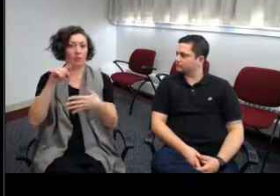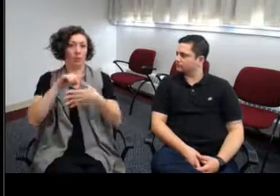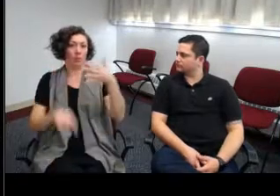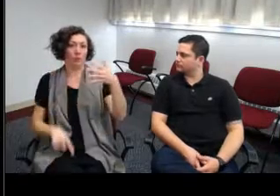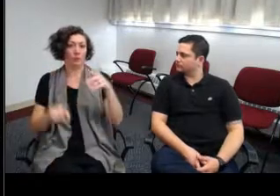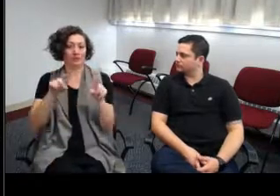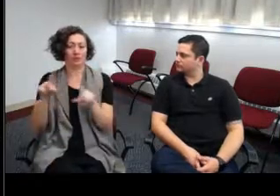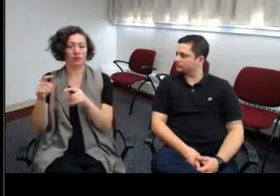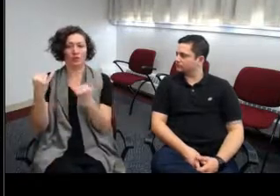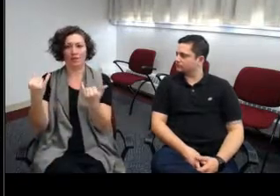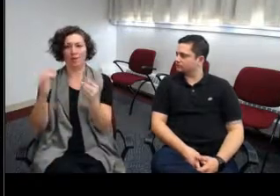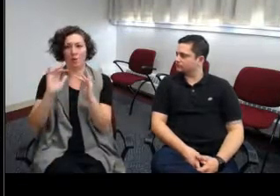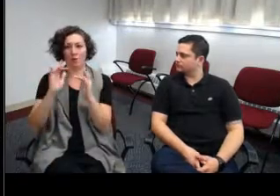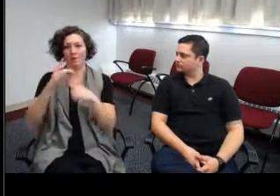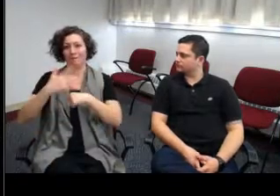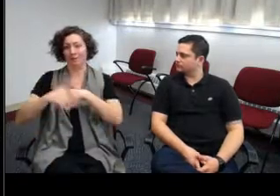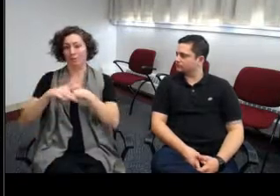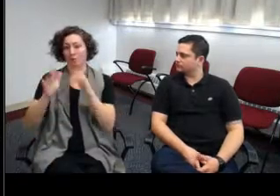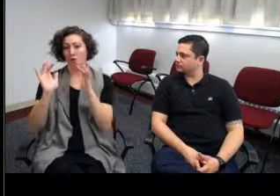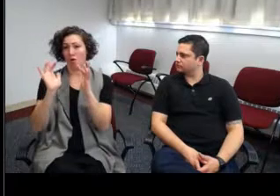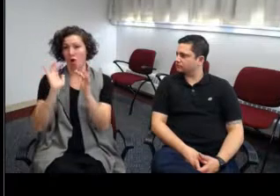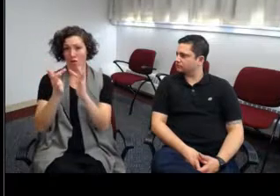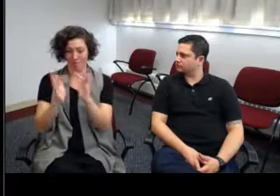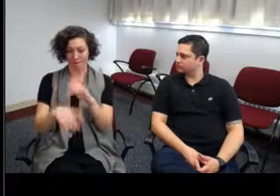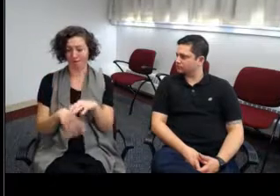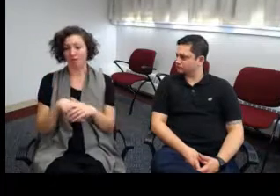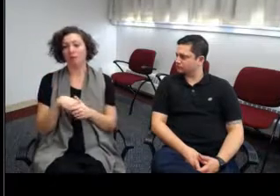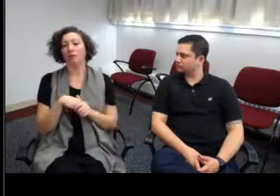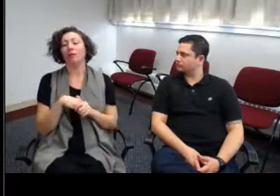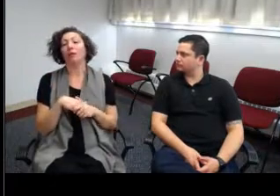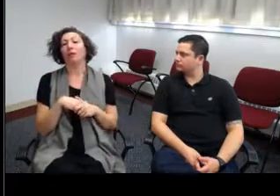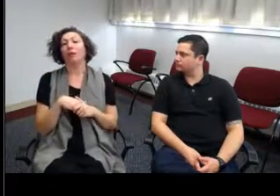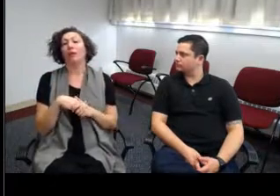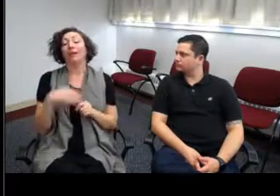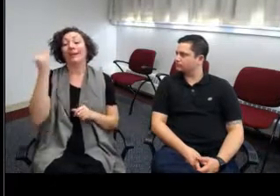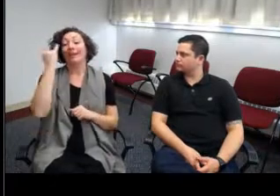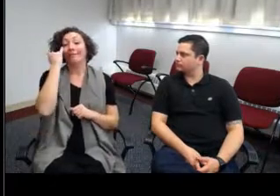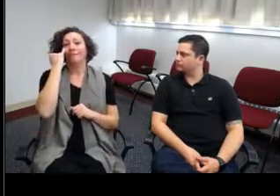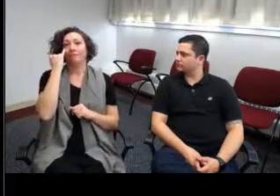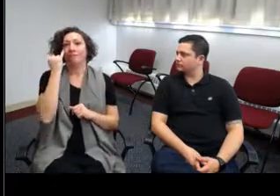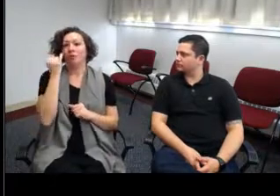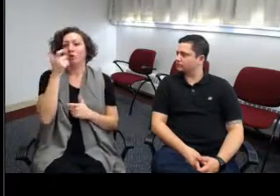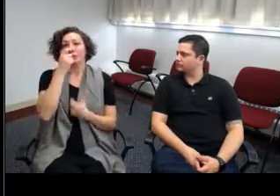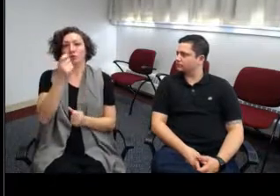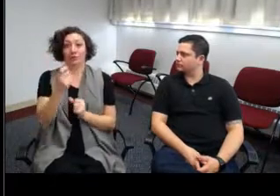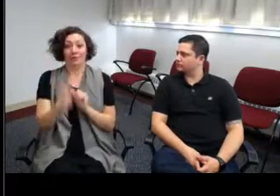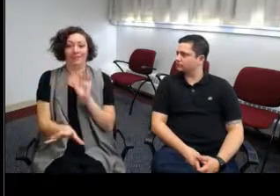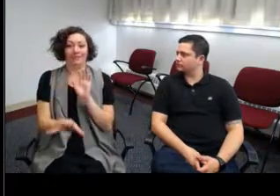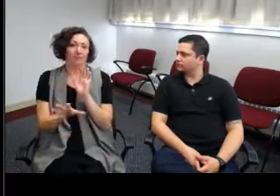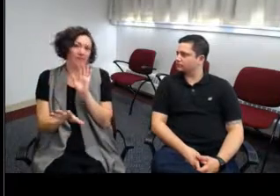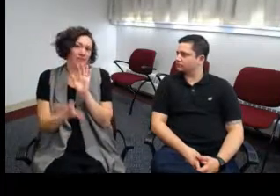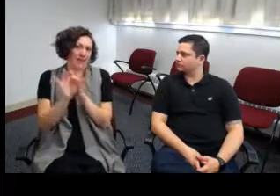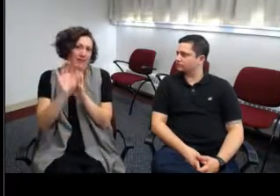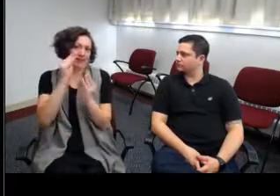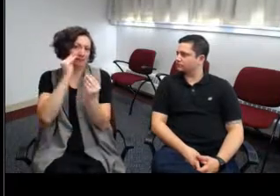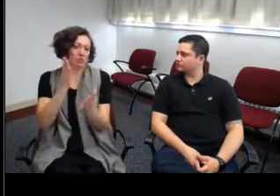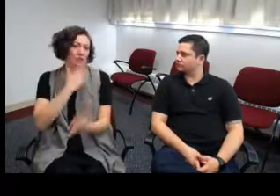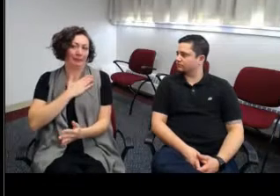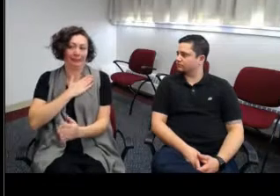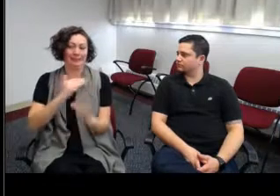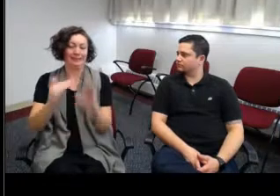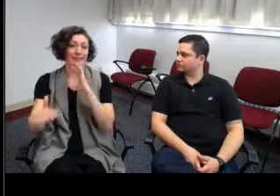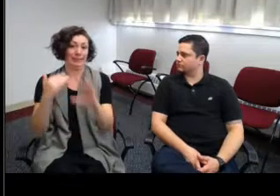and I do believe that they are now available online. if